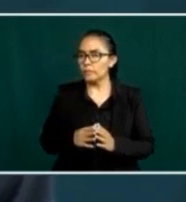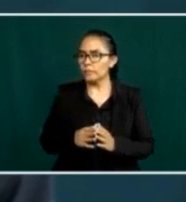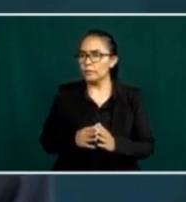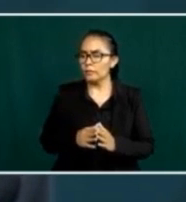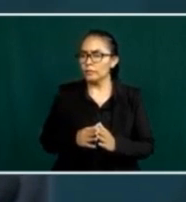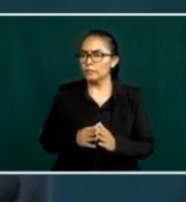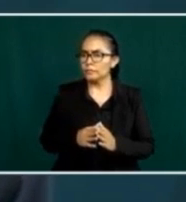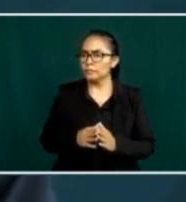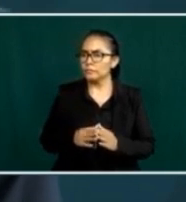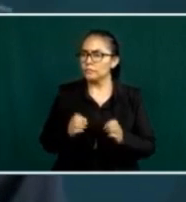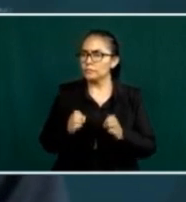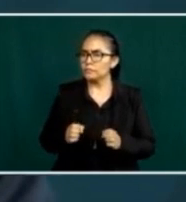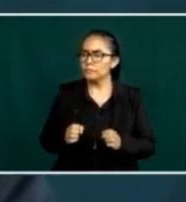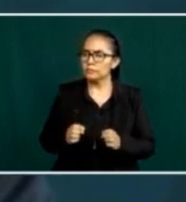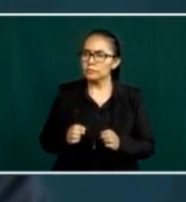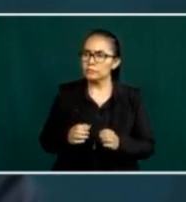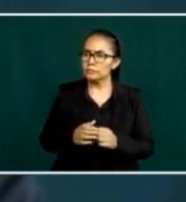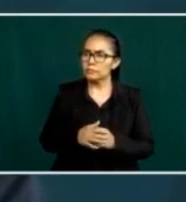we can't.